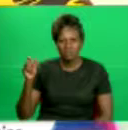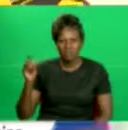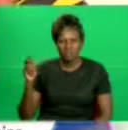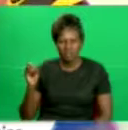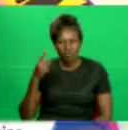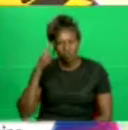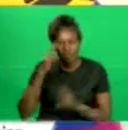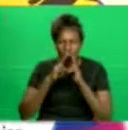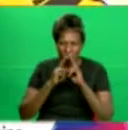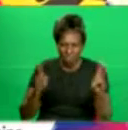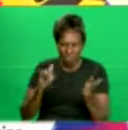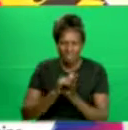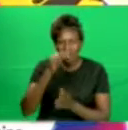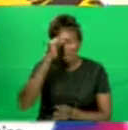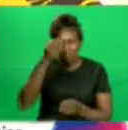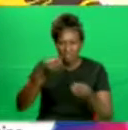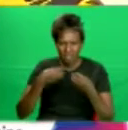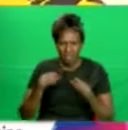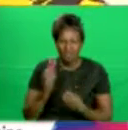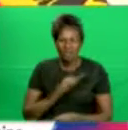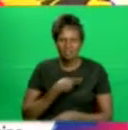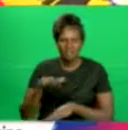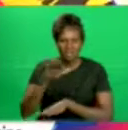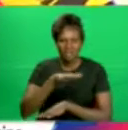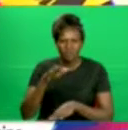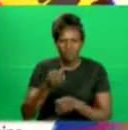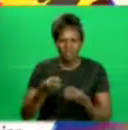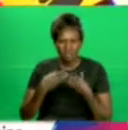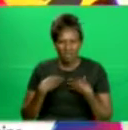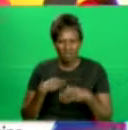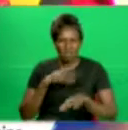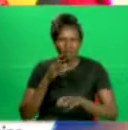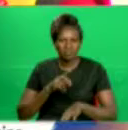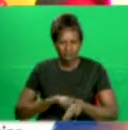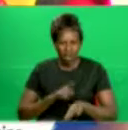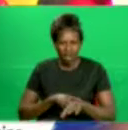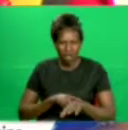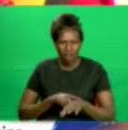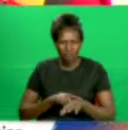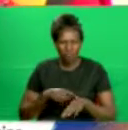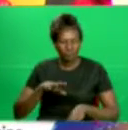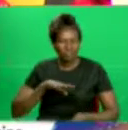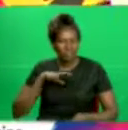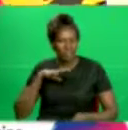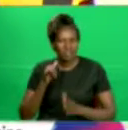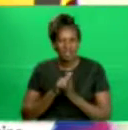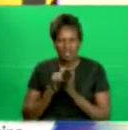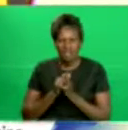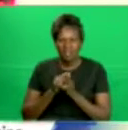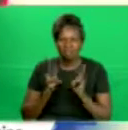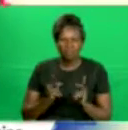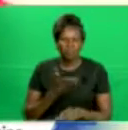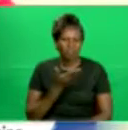amani serikali imetupea. Hiyo environment imewapea nafasi ya kujisikia kwamba wao ni